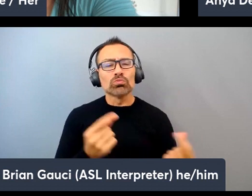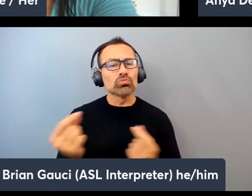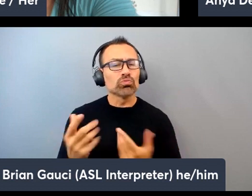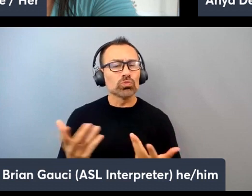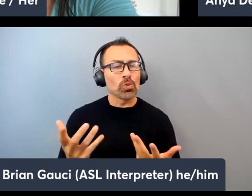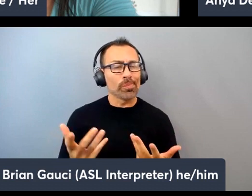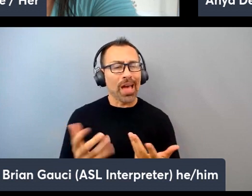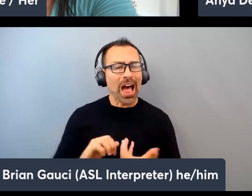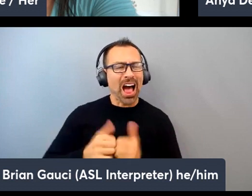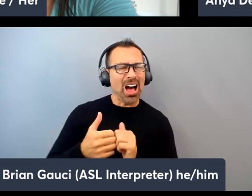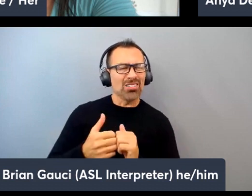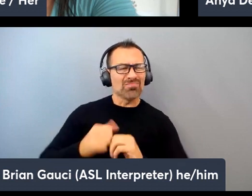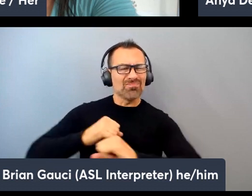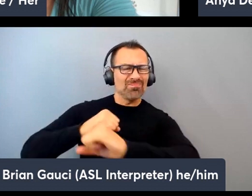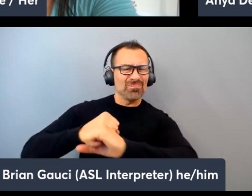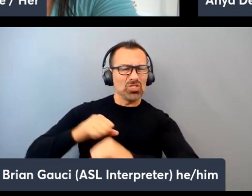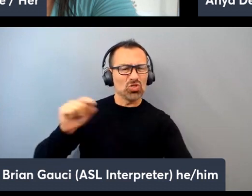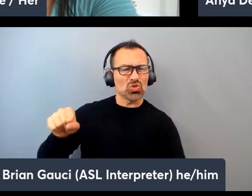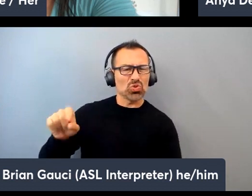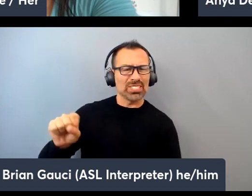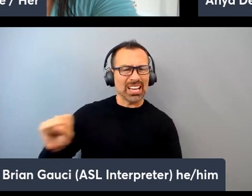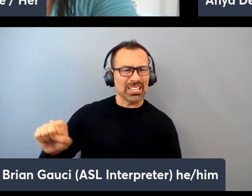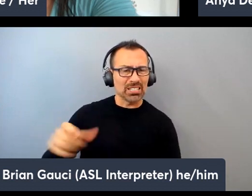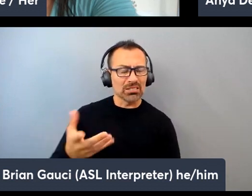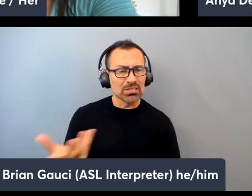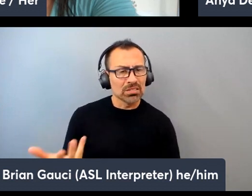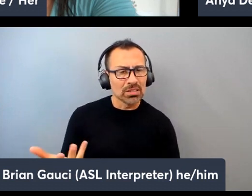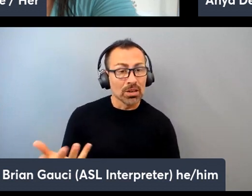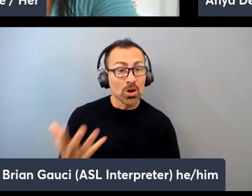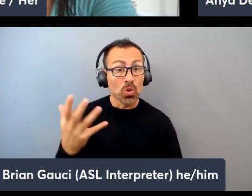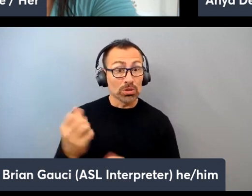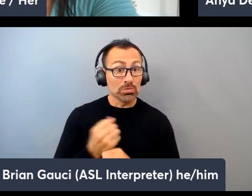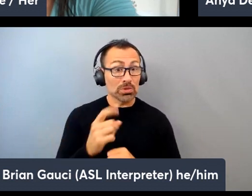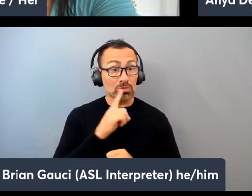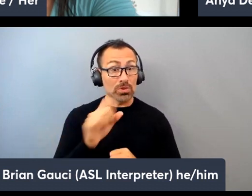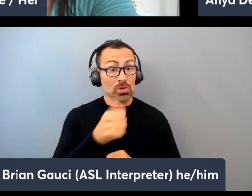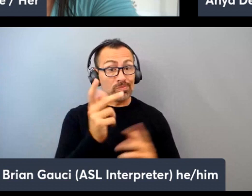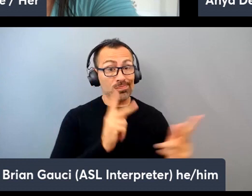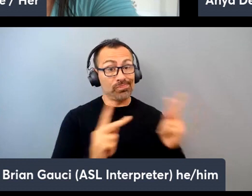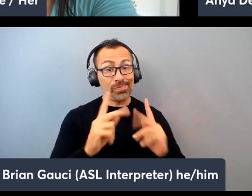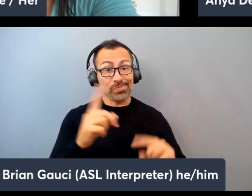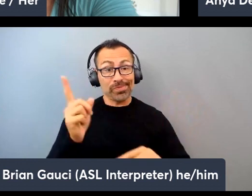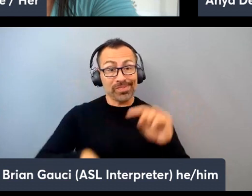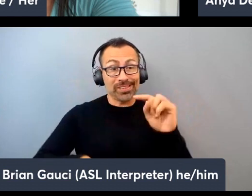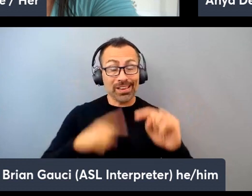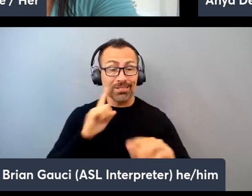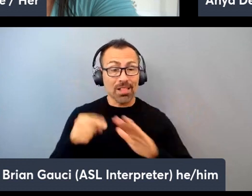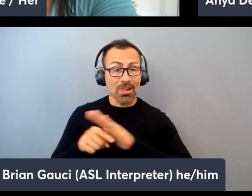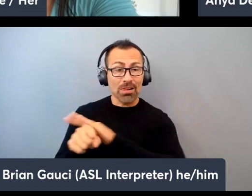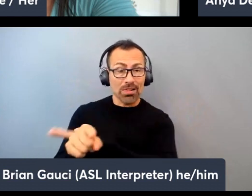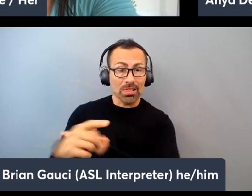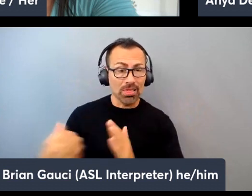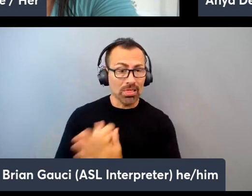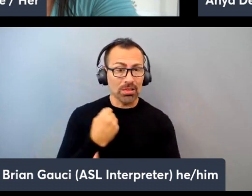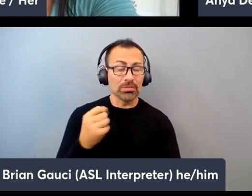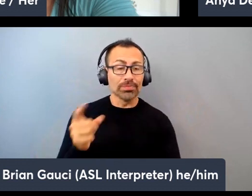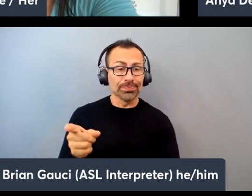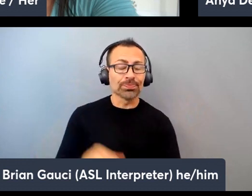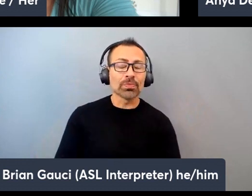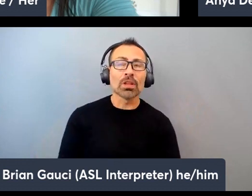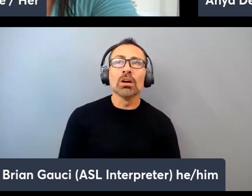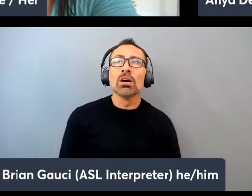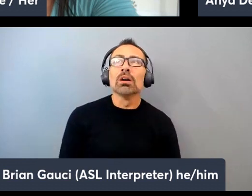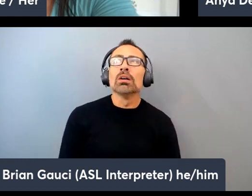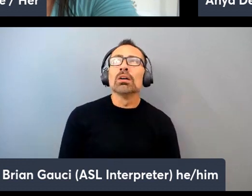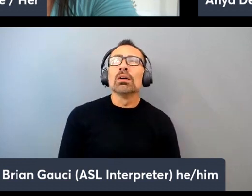secure it, right? So that we can make sure that nobody can use it who's not supposed to, for example.